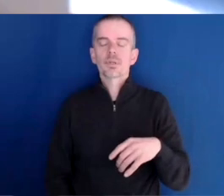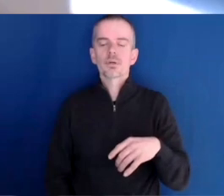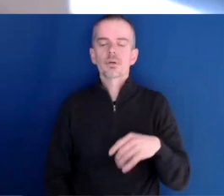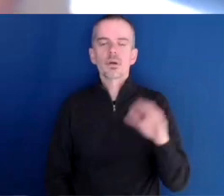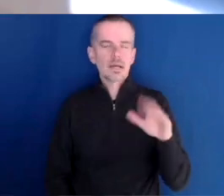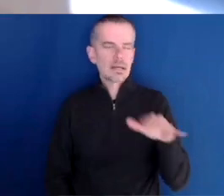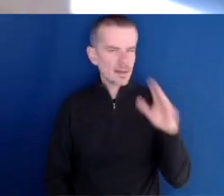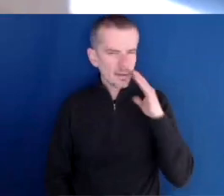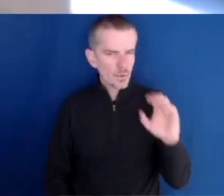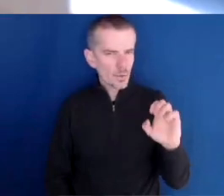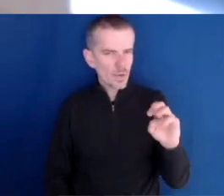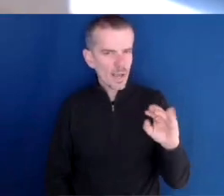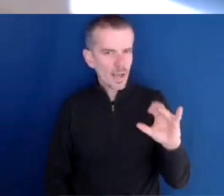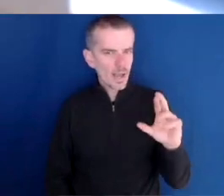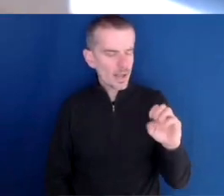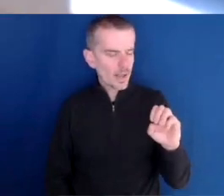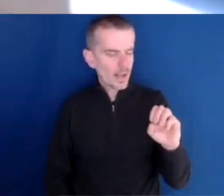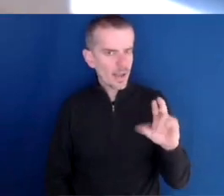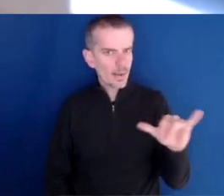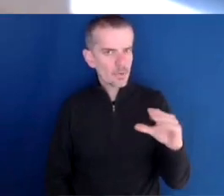that you have a lot of different